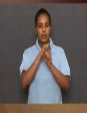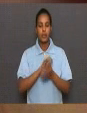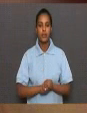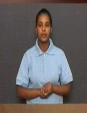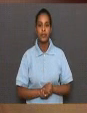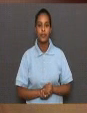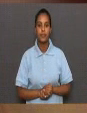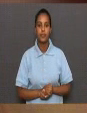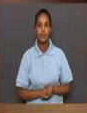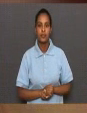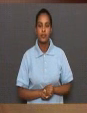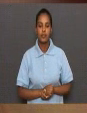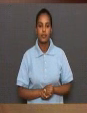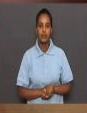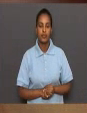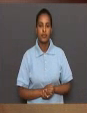Time's up.